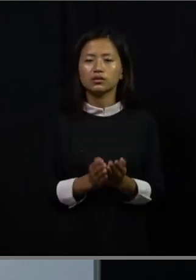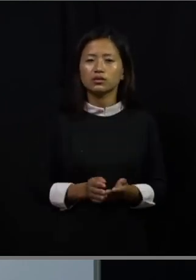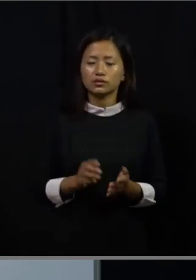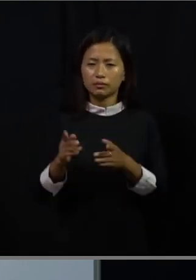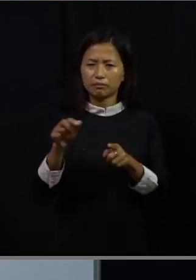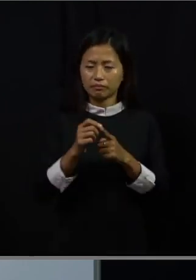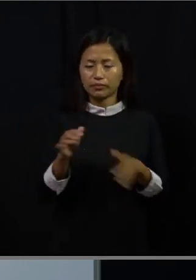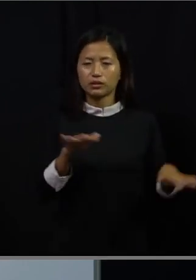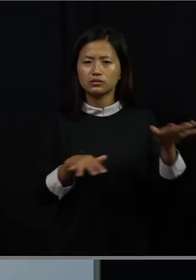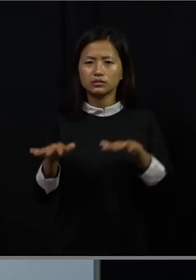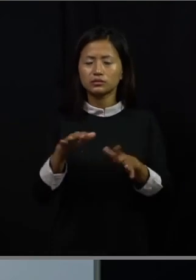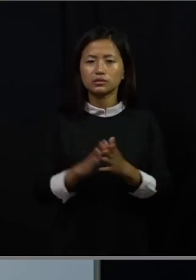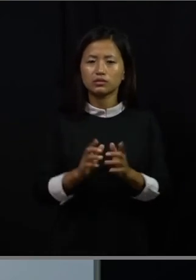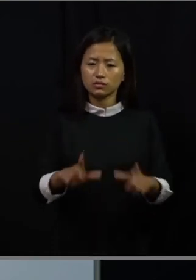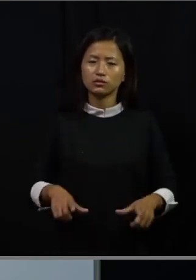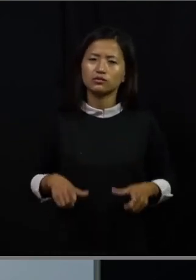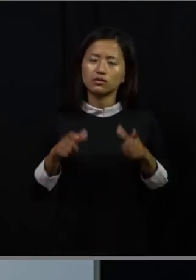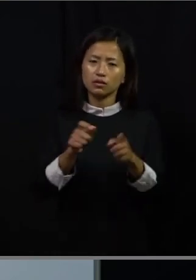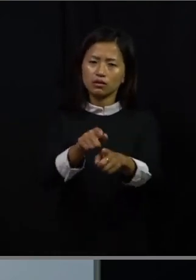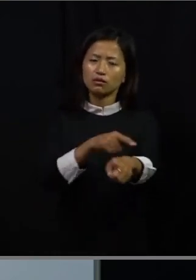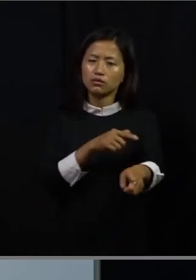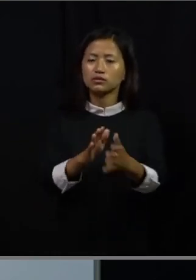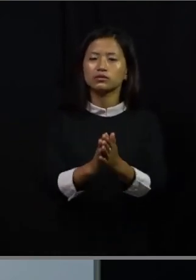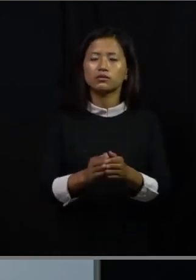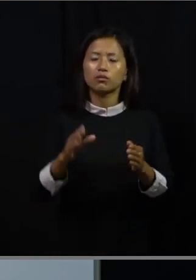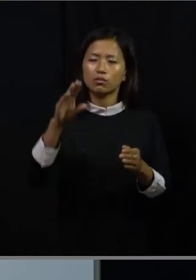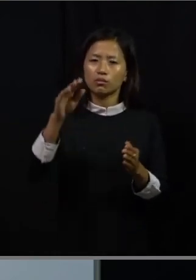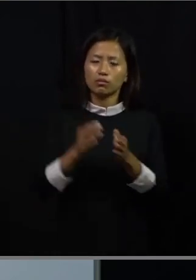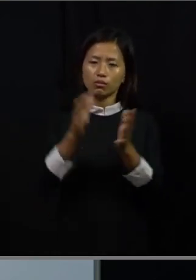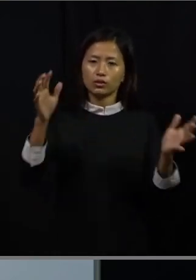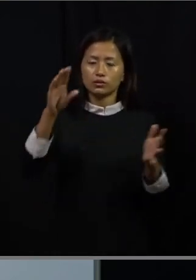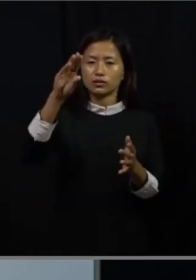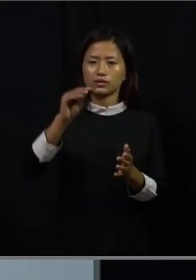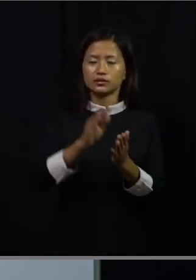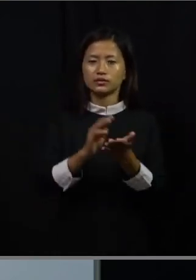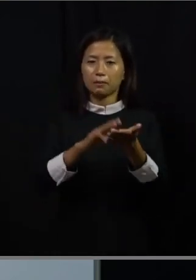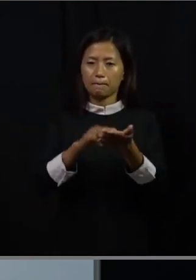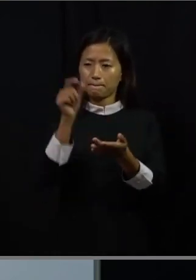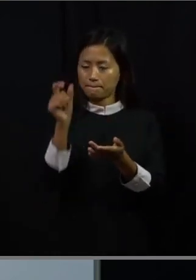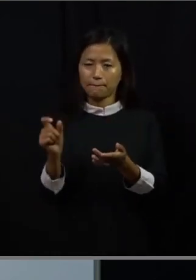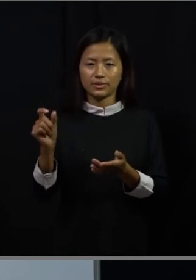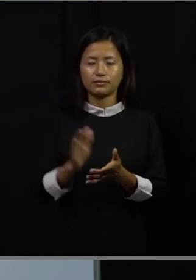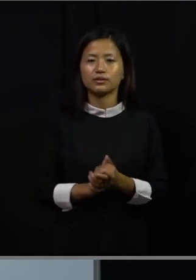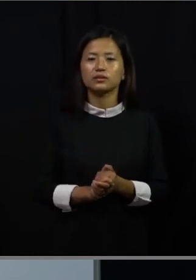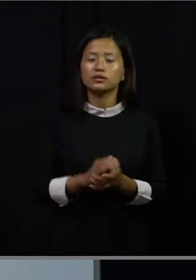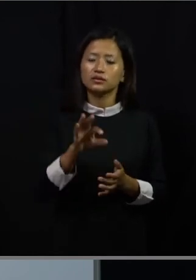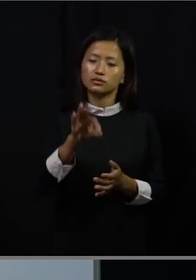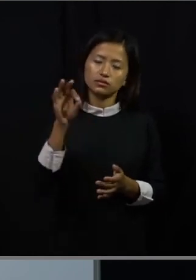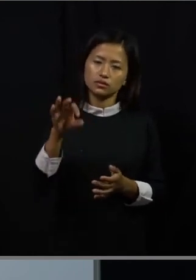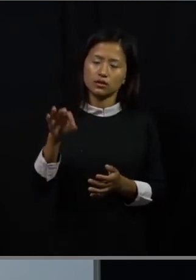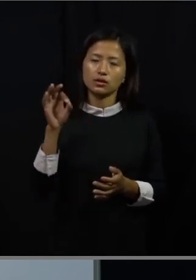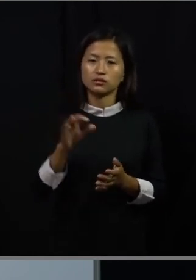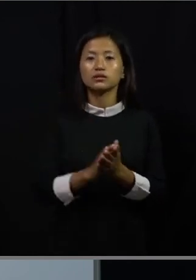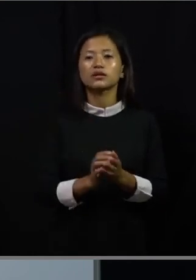then they participate along with them. He live along with them, and more or less he become like a member, okay, of that particular area, and then he try to